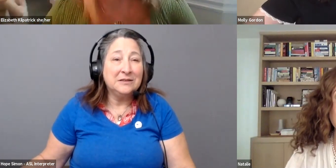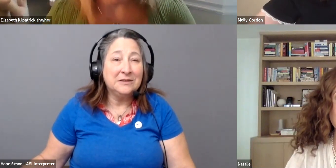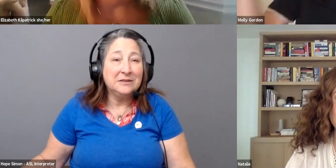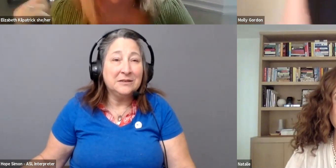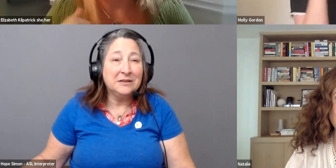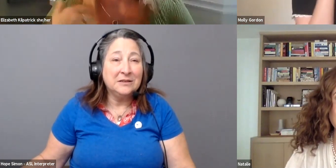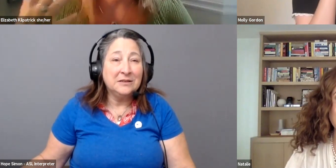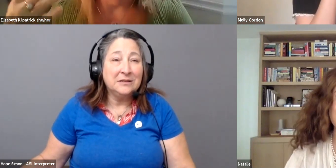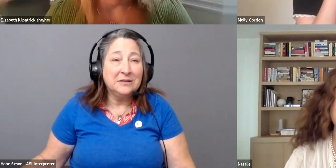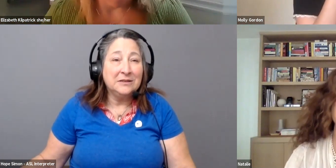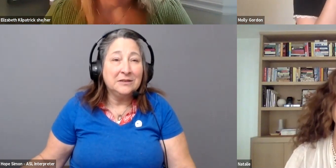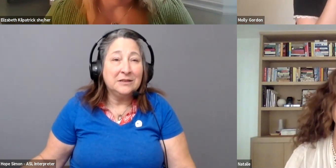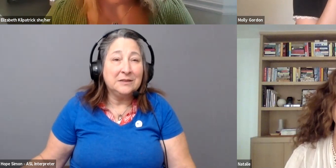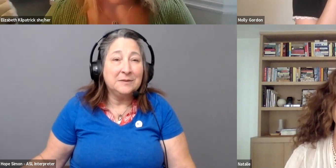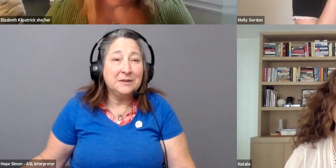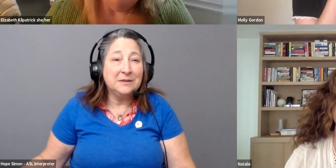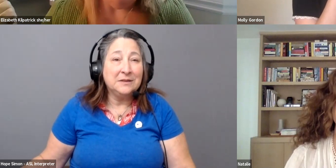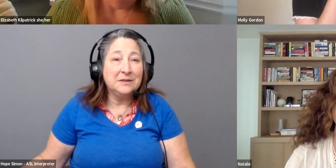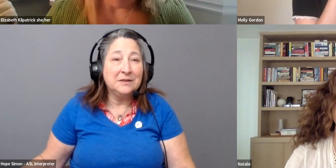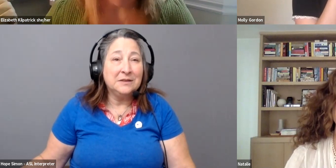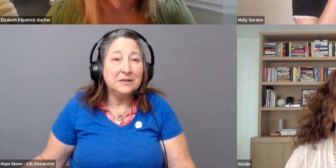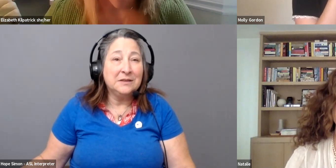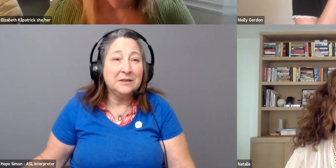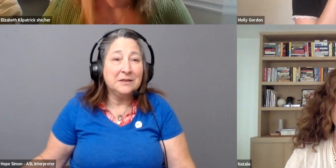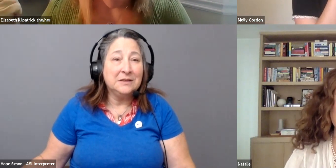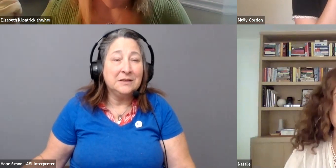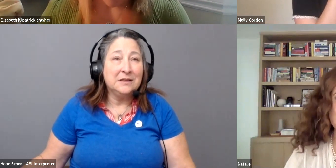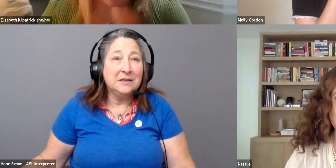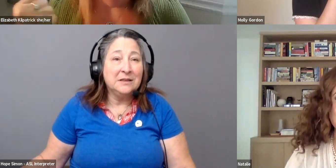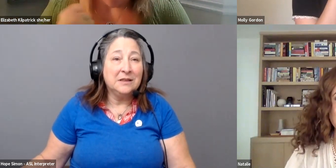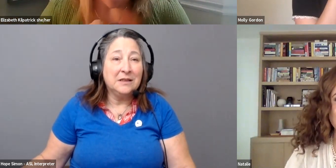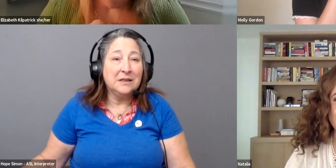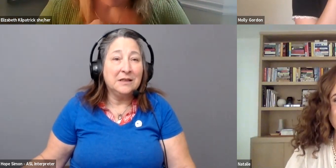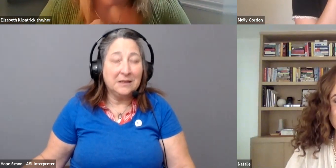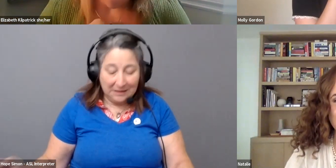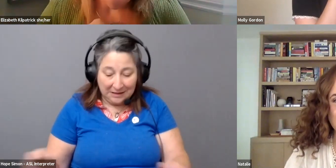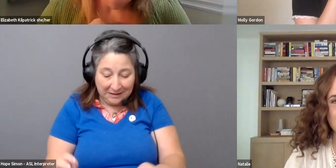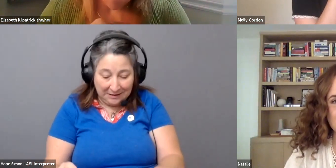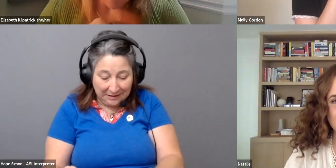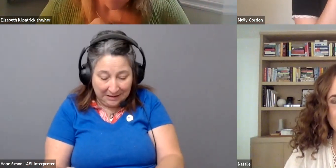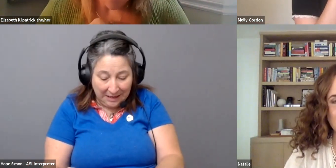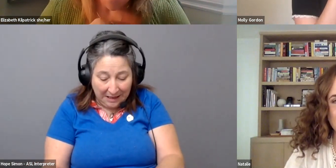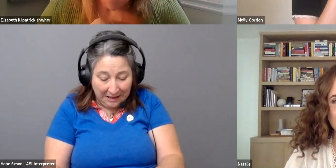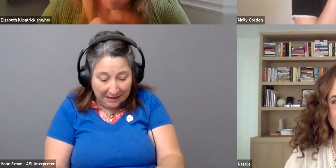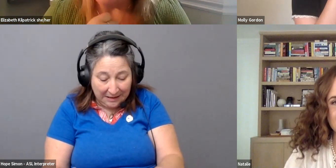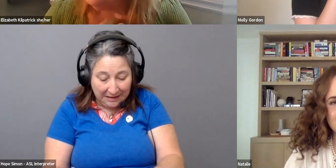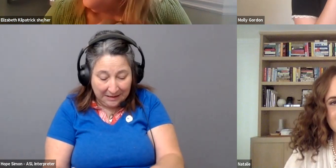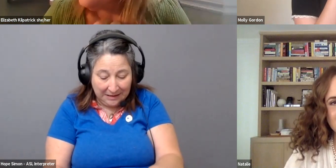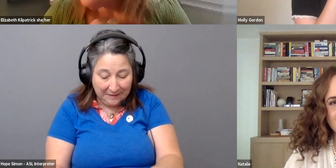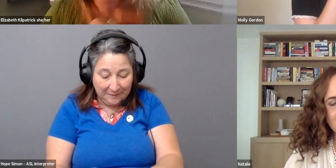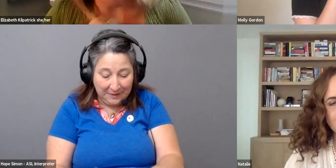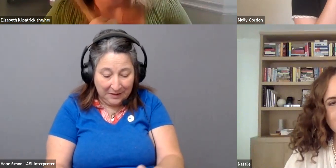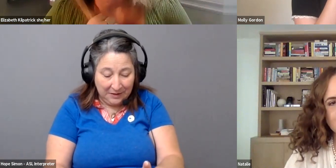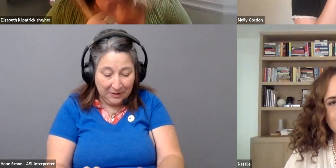it was so relatable. I mean, it was universally relatable. Oh, I'm so happy to hear that. That Yes. makes me really happy.